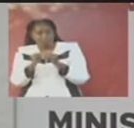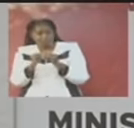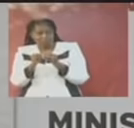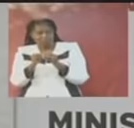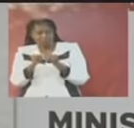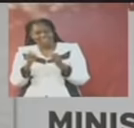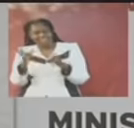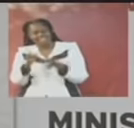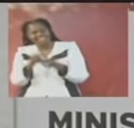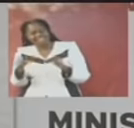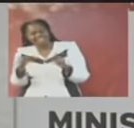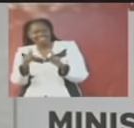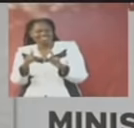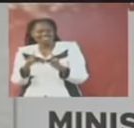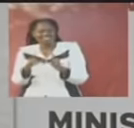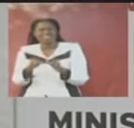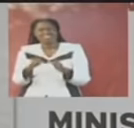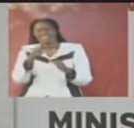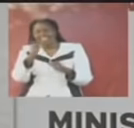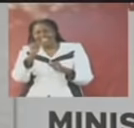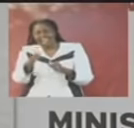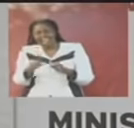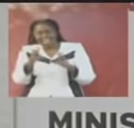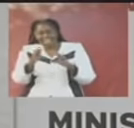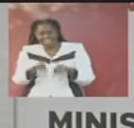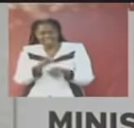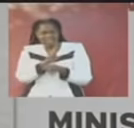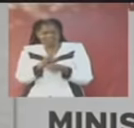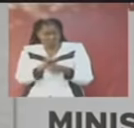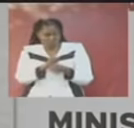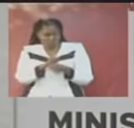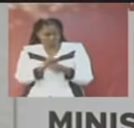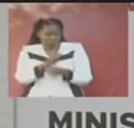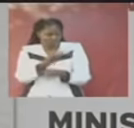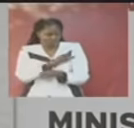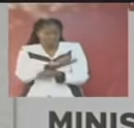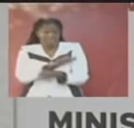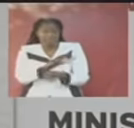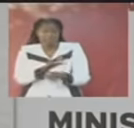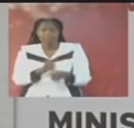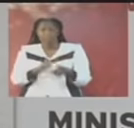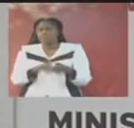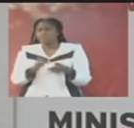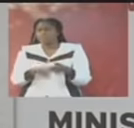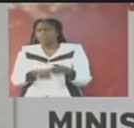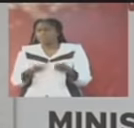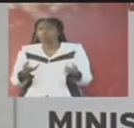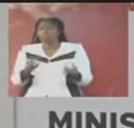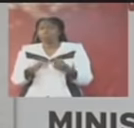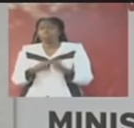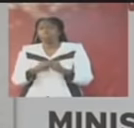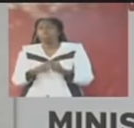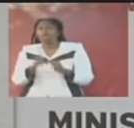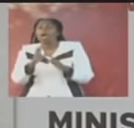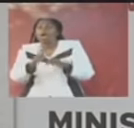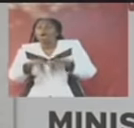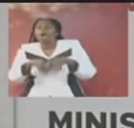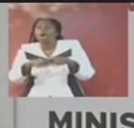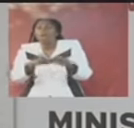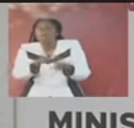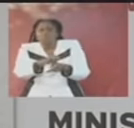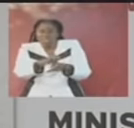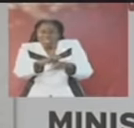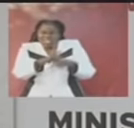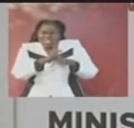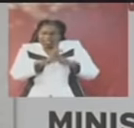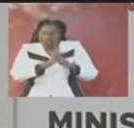the further use of this particular vaccine. Then there's the issues around the actual storage. The storage conditions for this particular